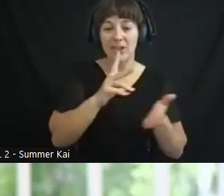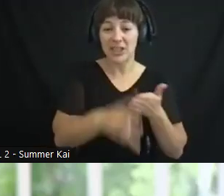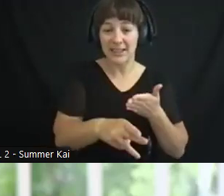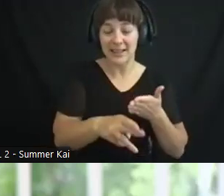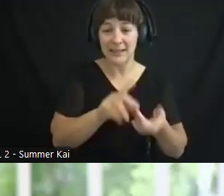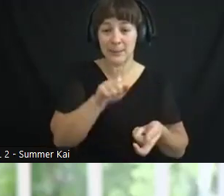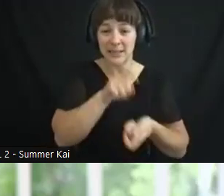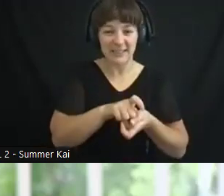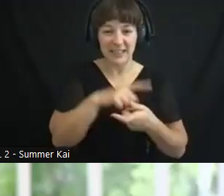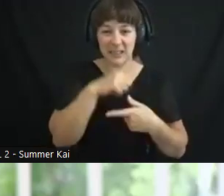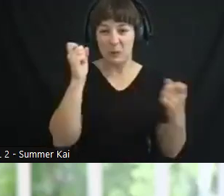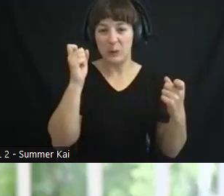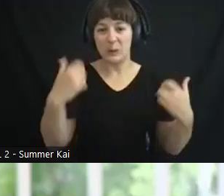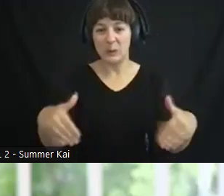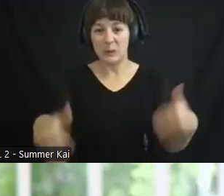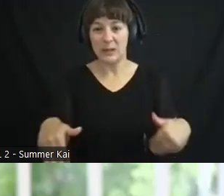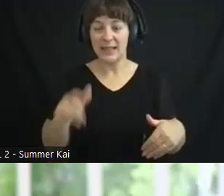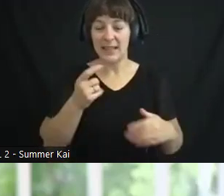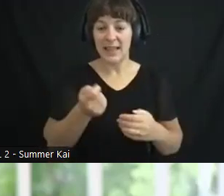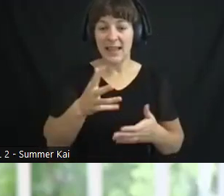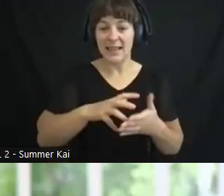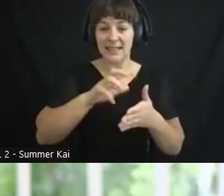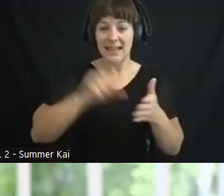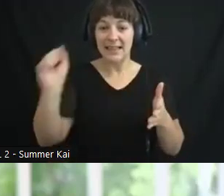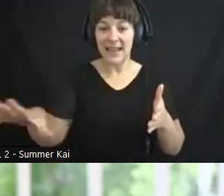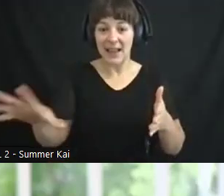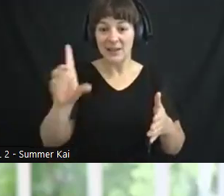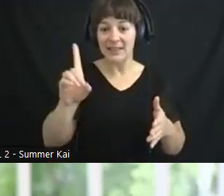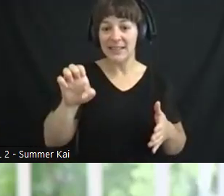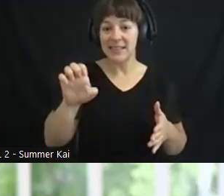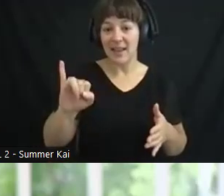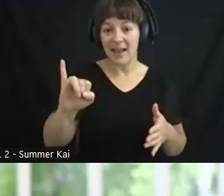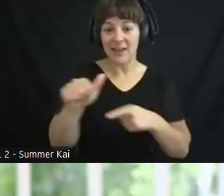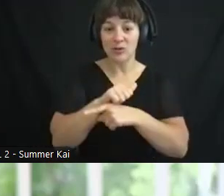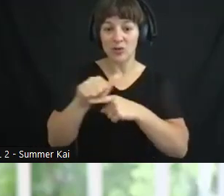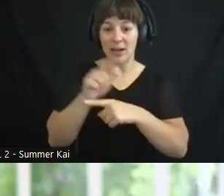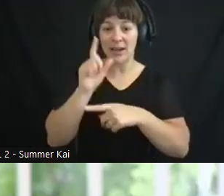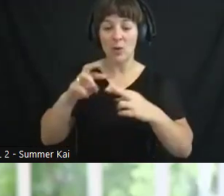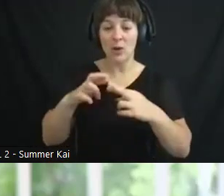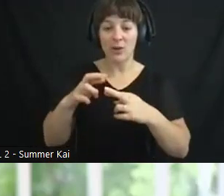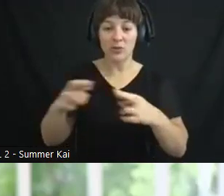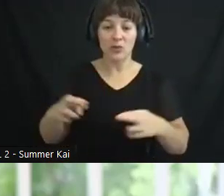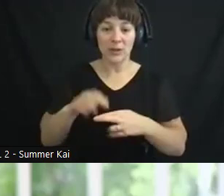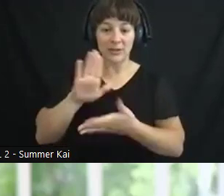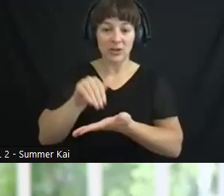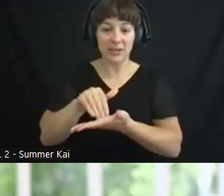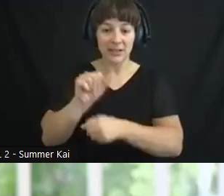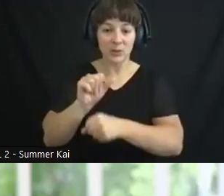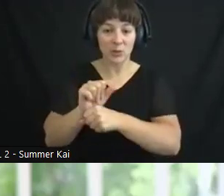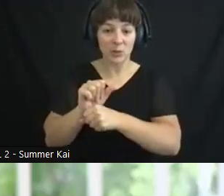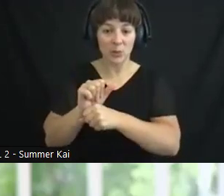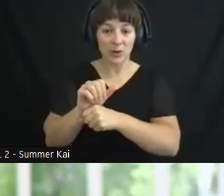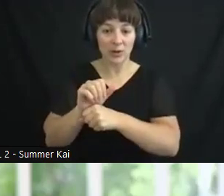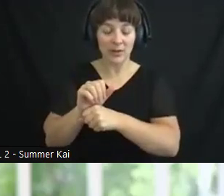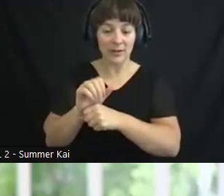me was the removal of DEI training for the regional center workforce. That is something